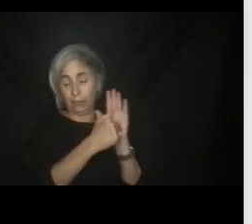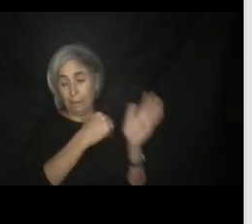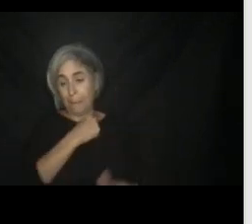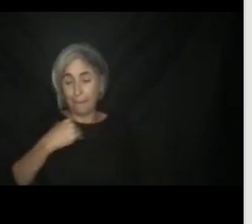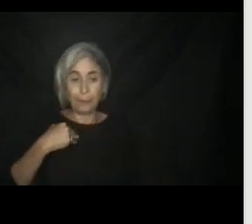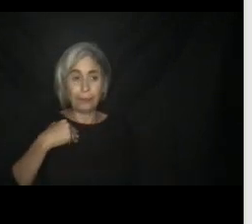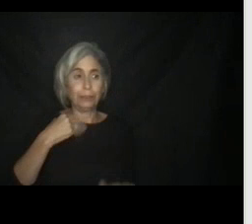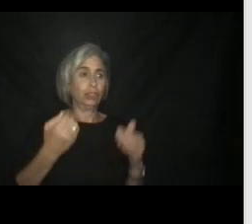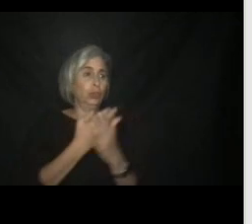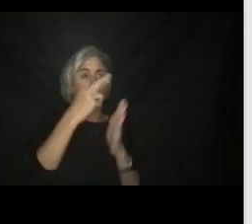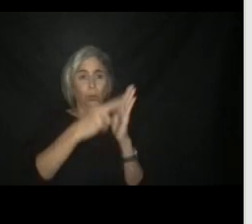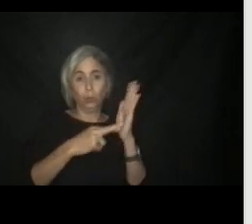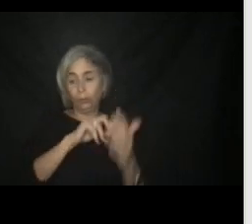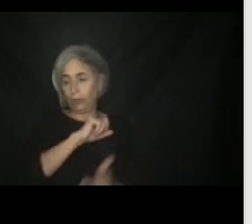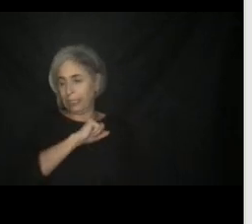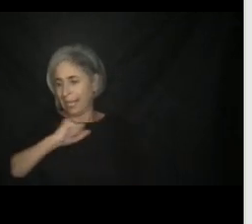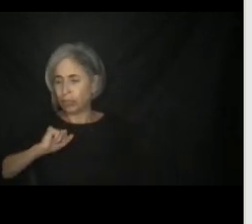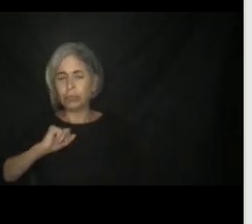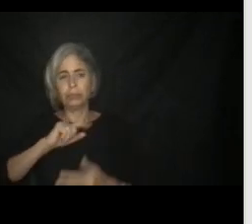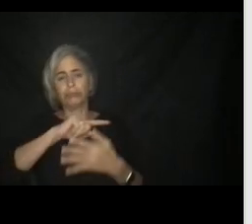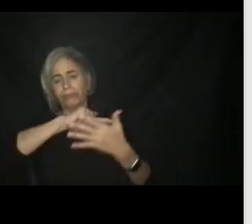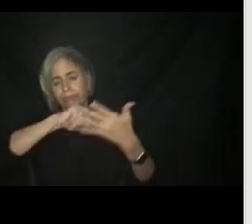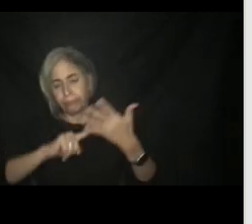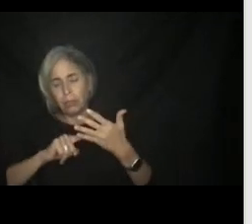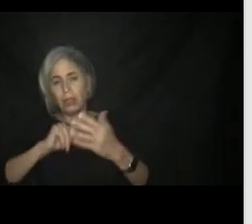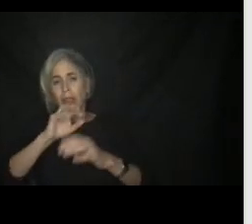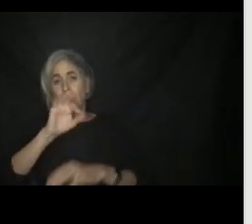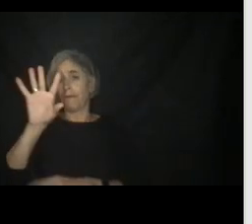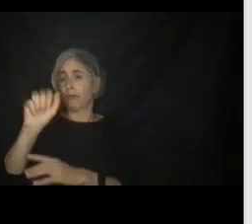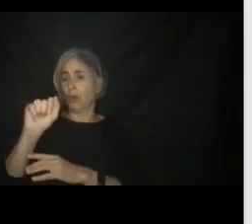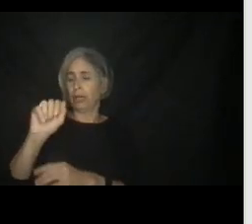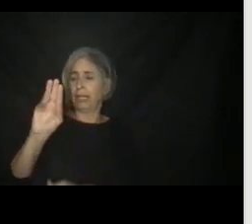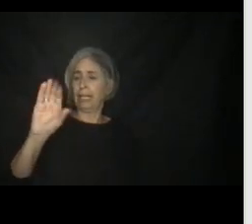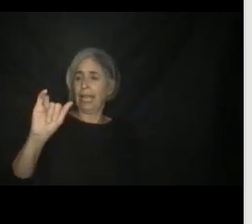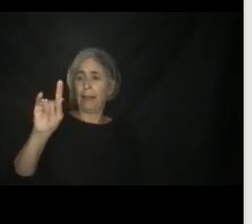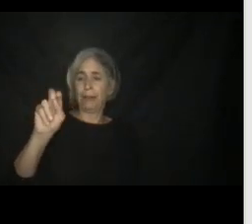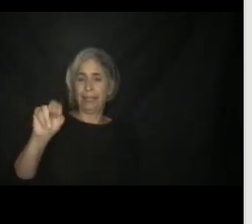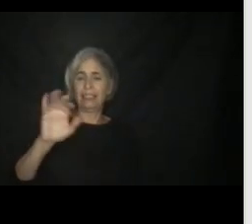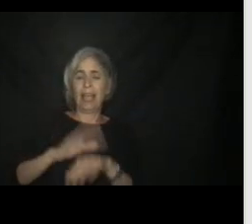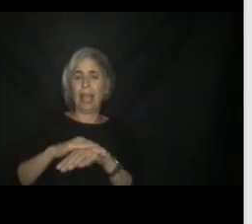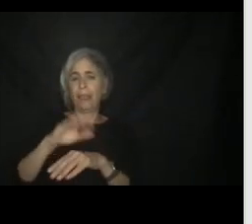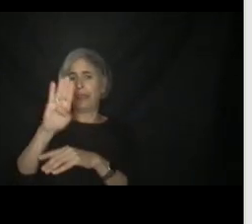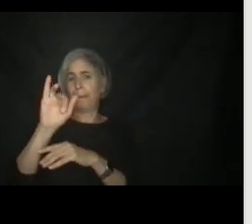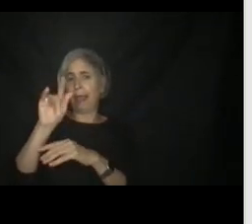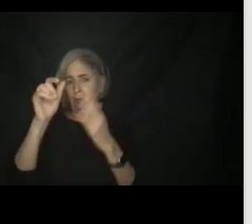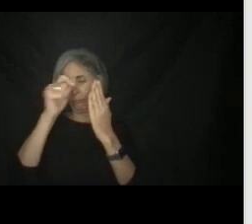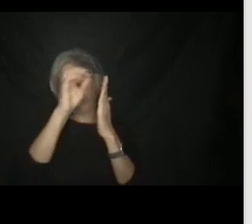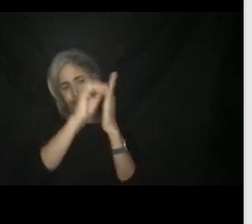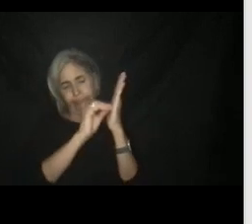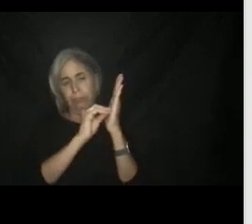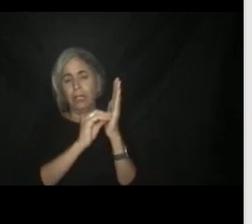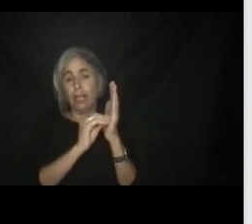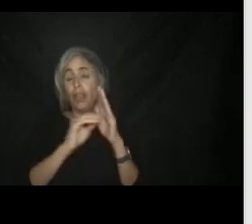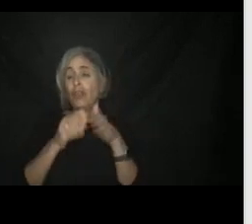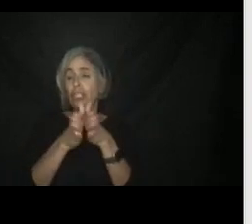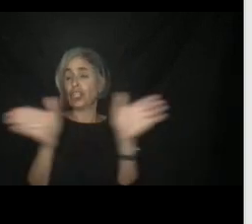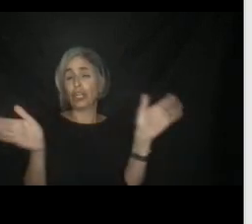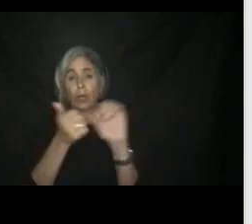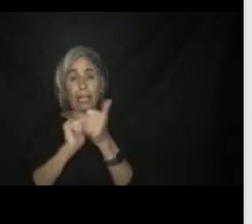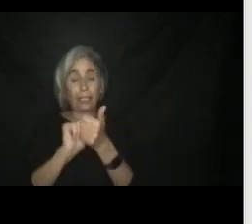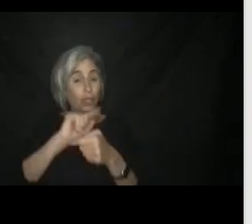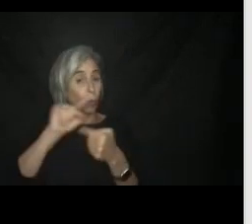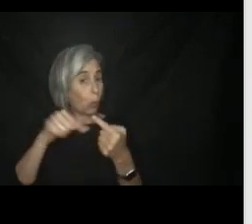lines for other state senators. And of course, the entire Florida cabinet is on the ballot. Primary is in August, general election is in November. So it is